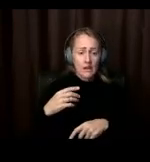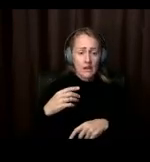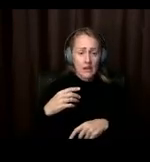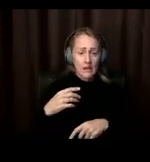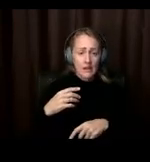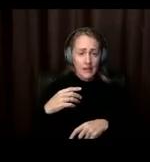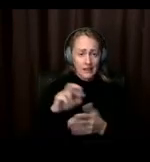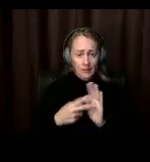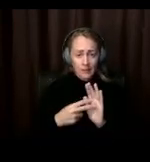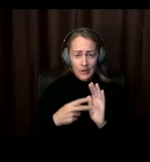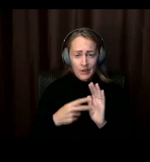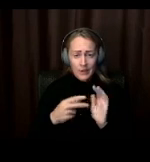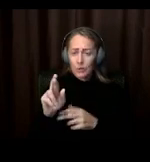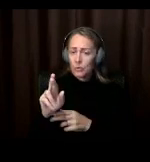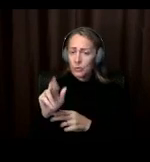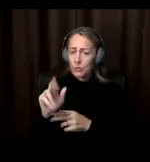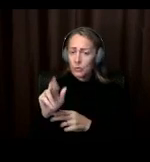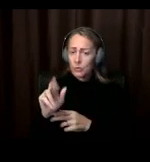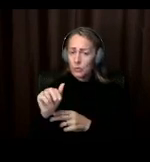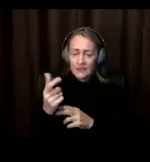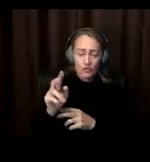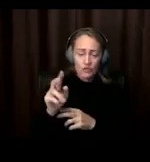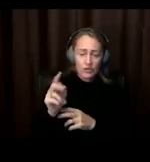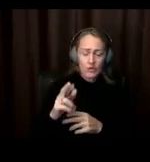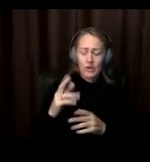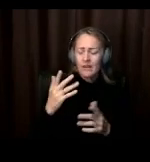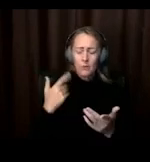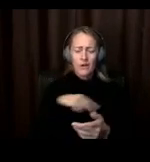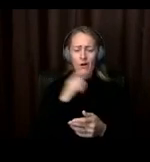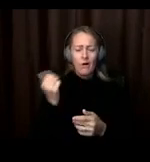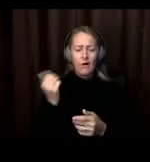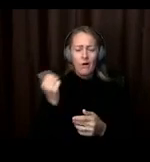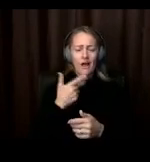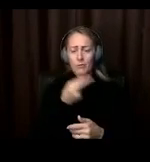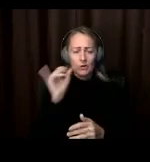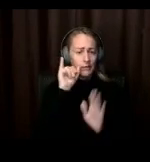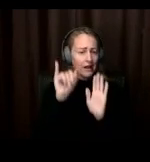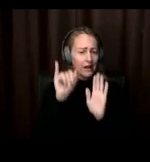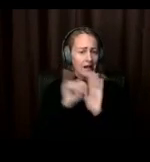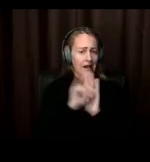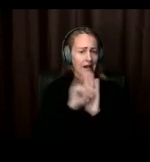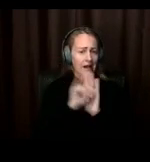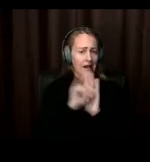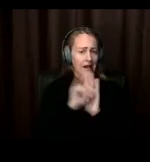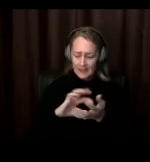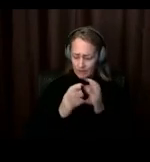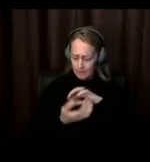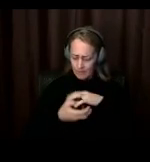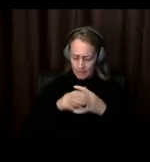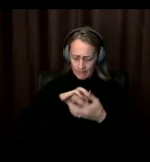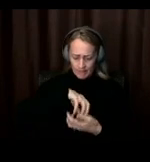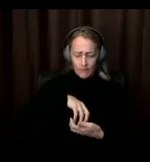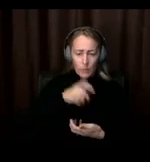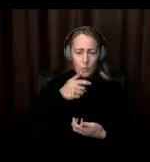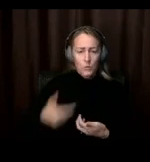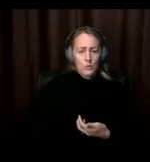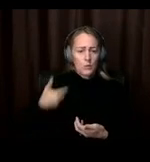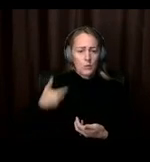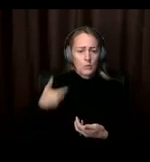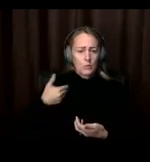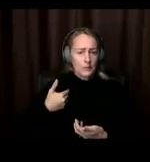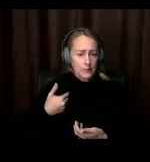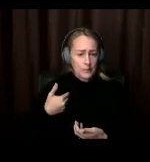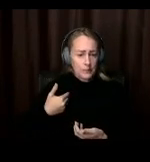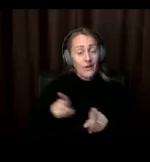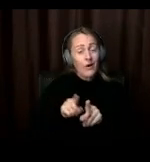Intersectionality refers to the reality that we have multiple identities that intersect to make us who we are. It also gives us a